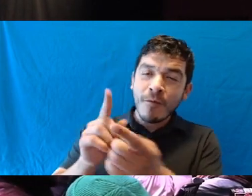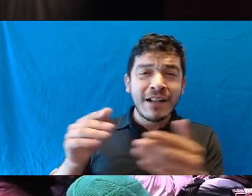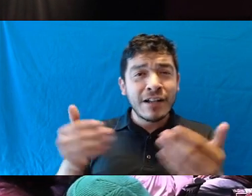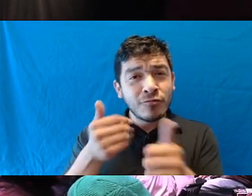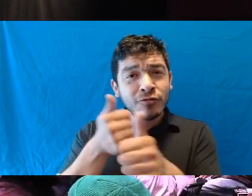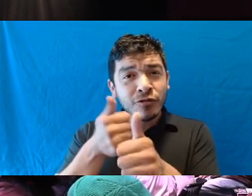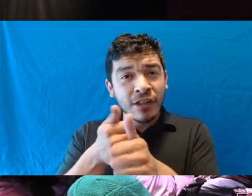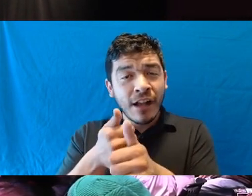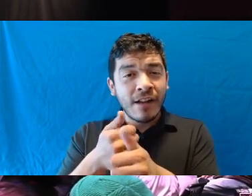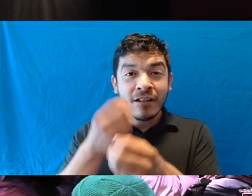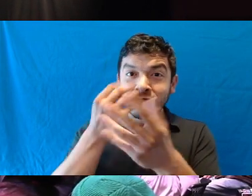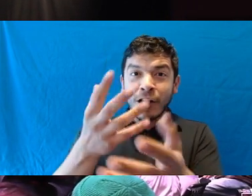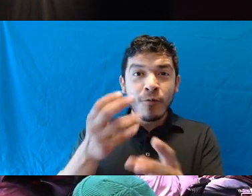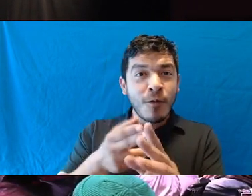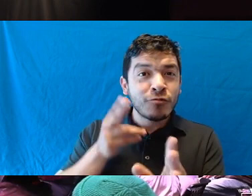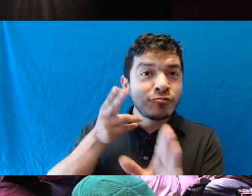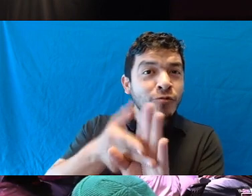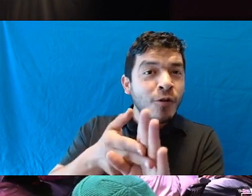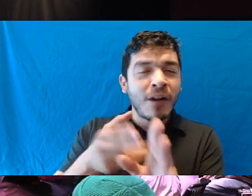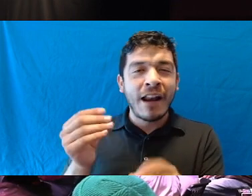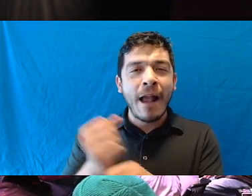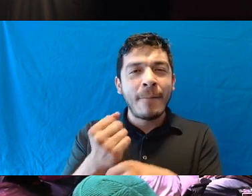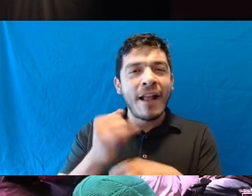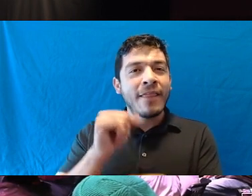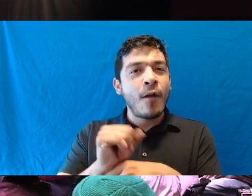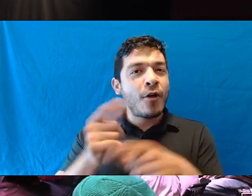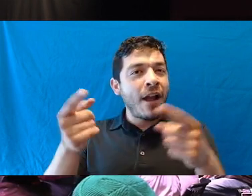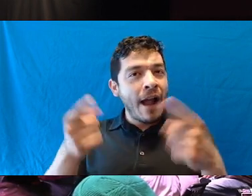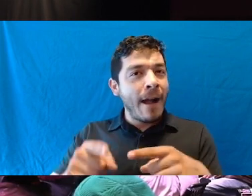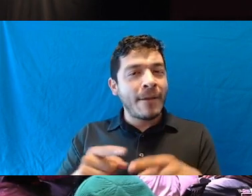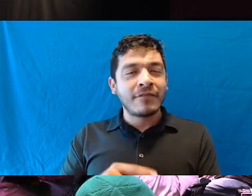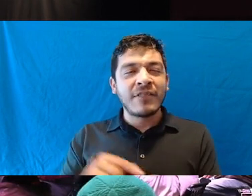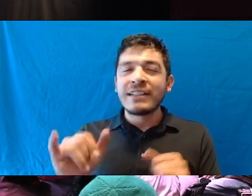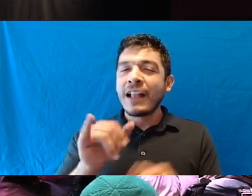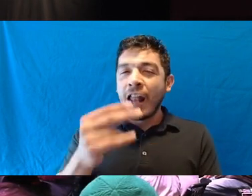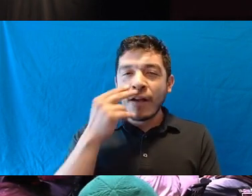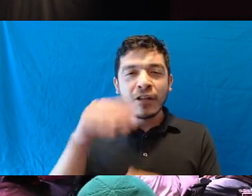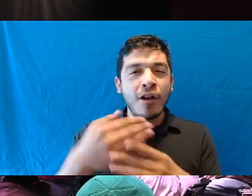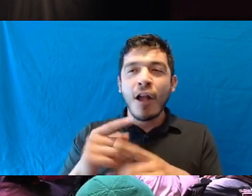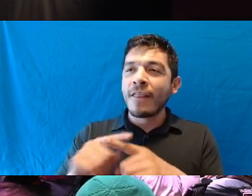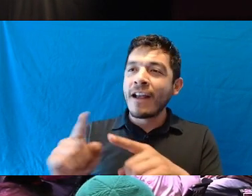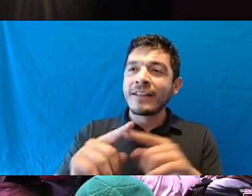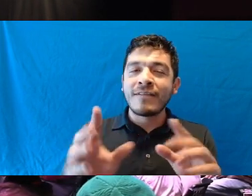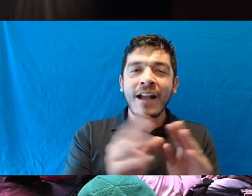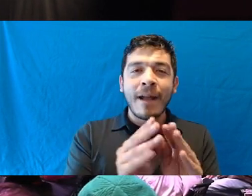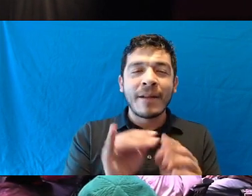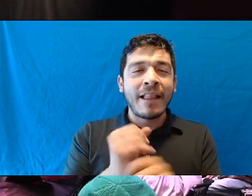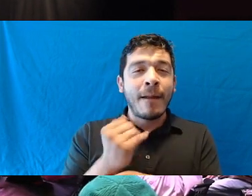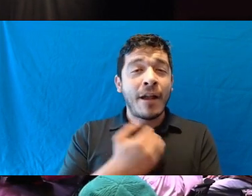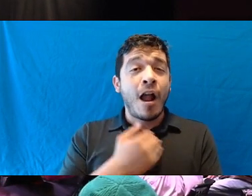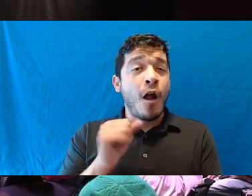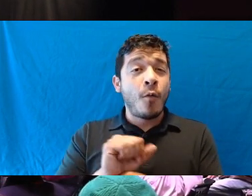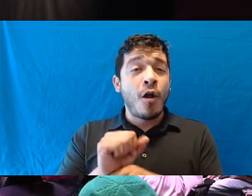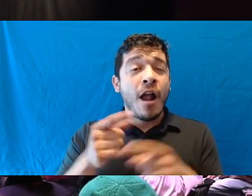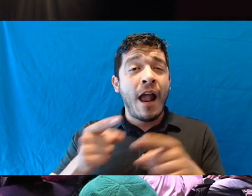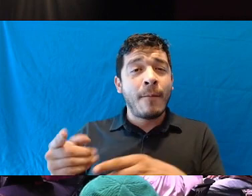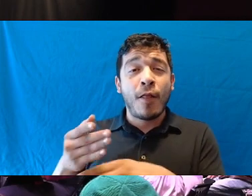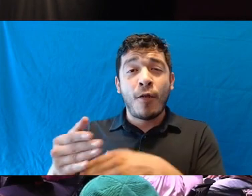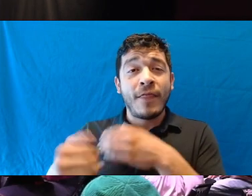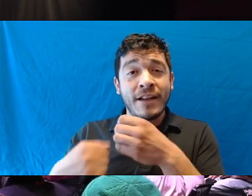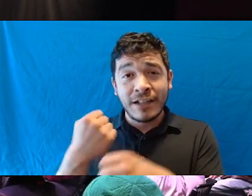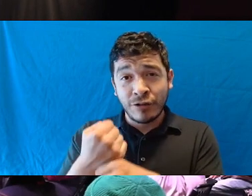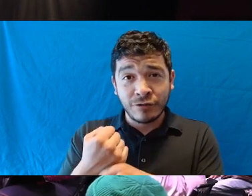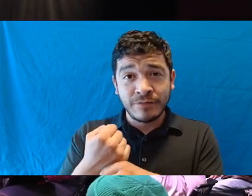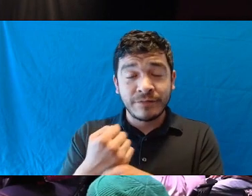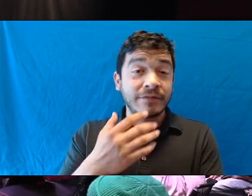join and make the work happen, just like you've seen all the different committees that make our work happen throughout the years. And